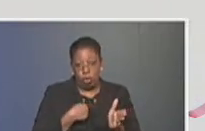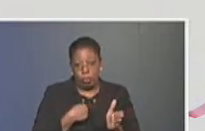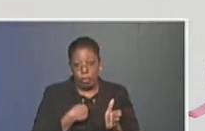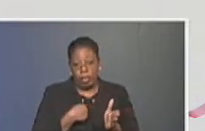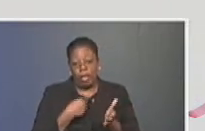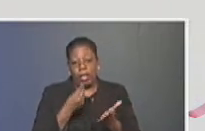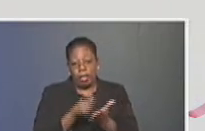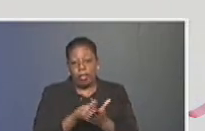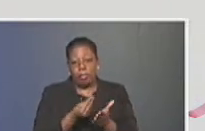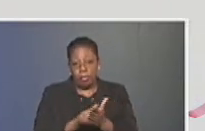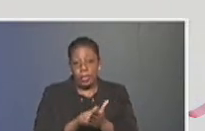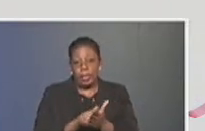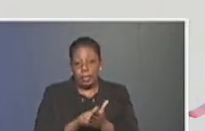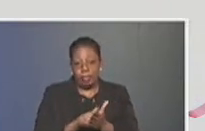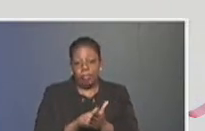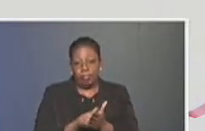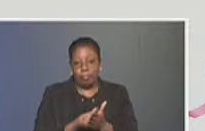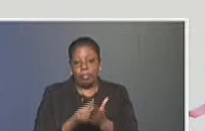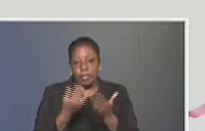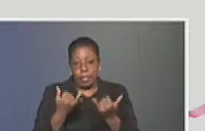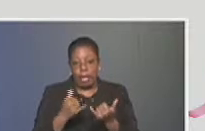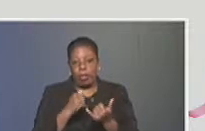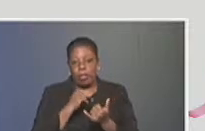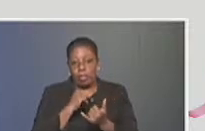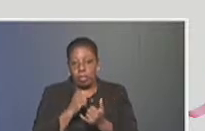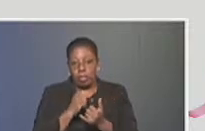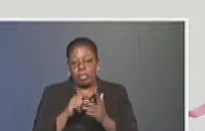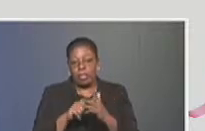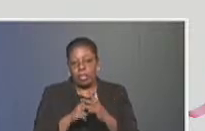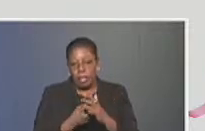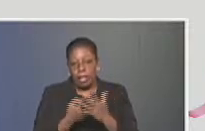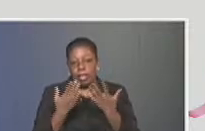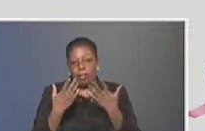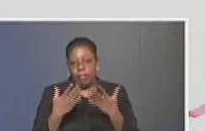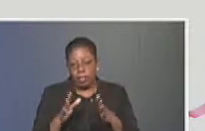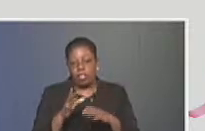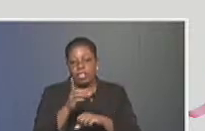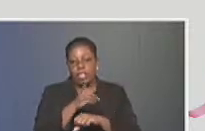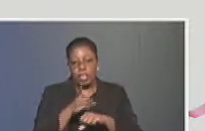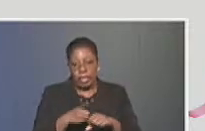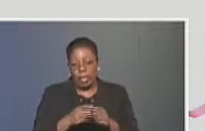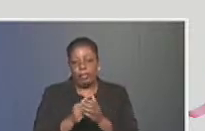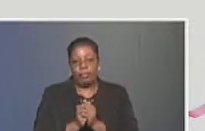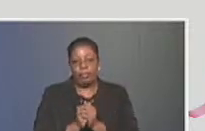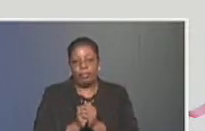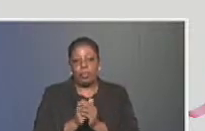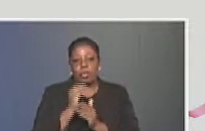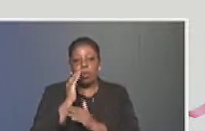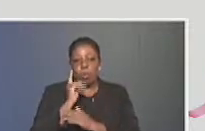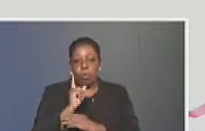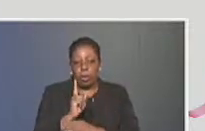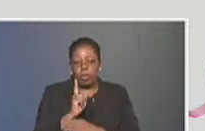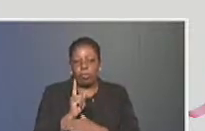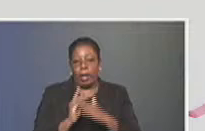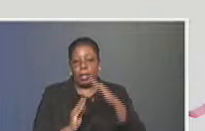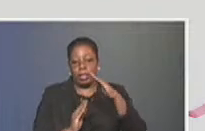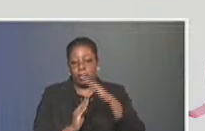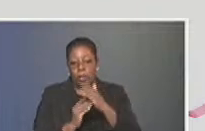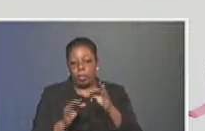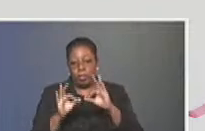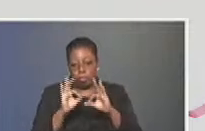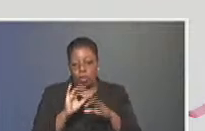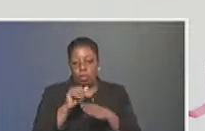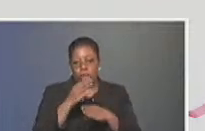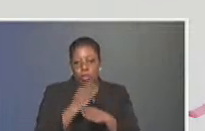And it's just now a matter of launching and completing the design. One of my top priorities, therefore, is to shepherd